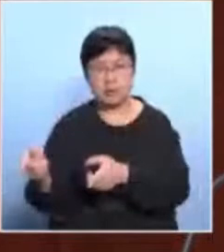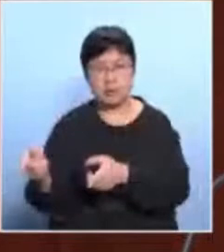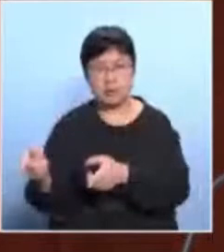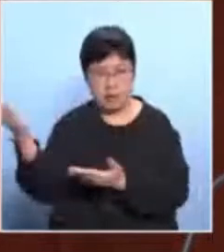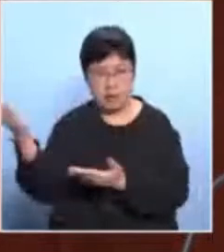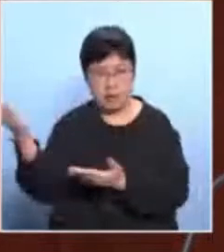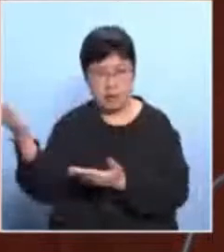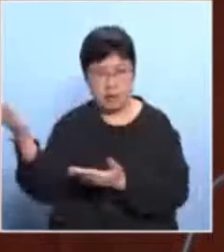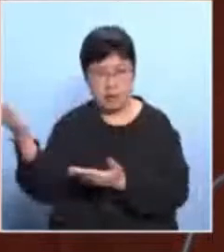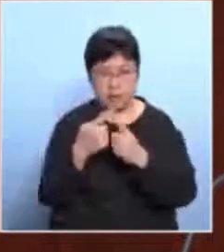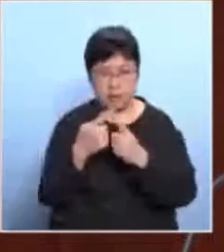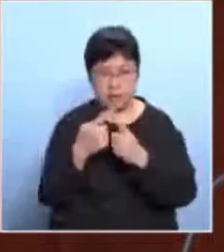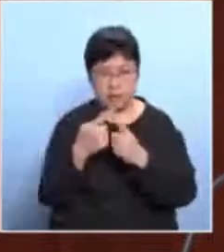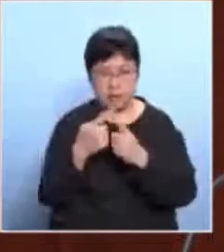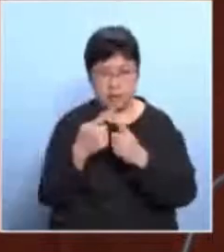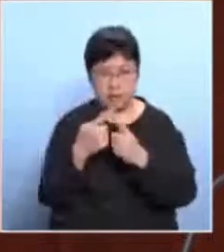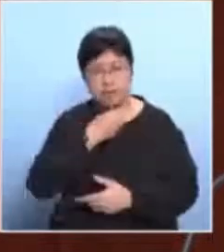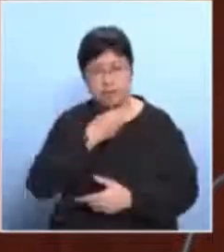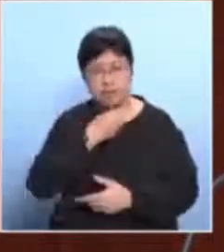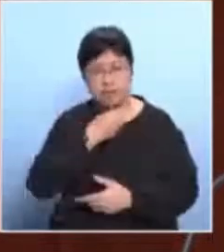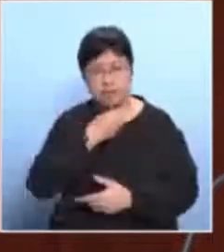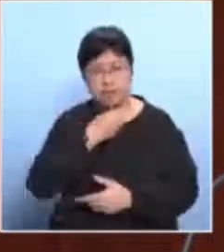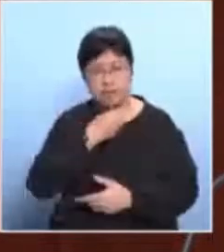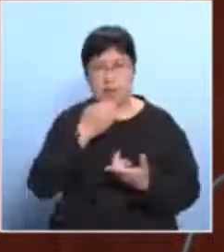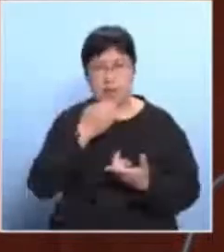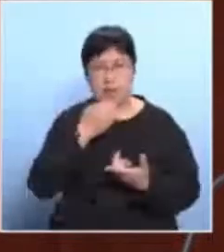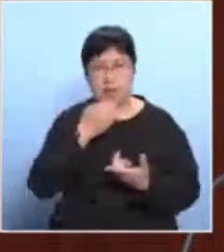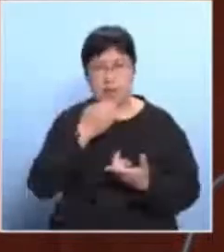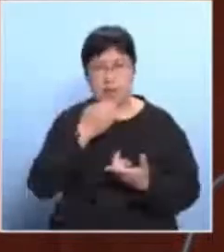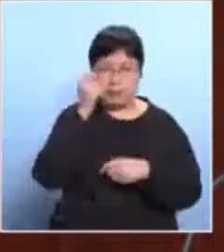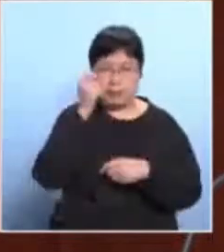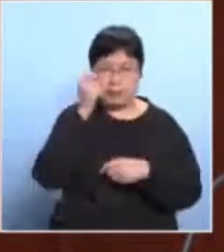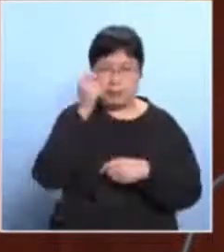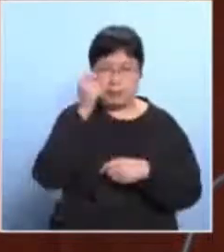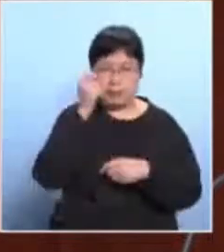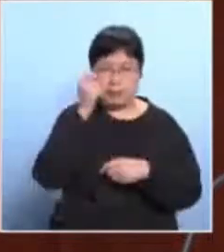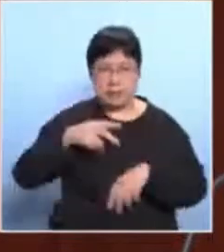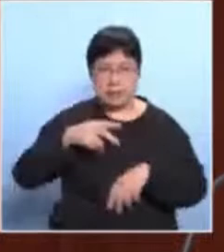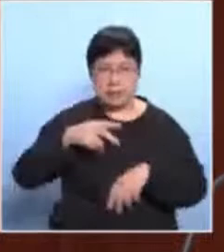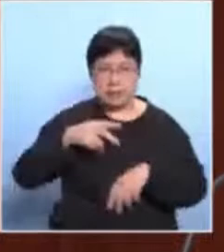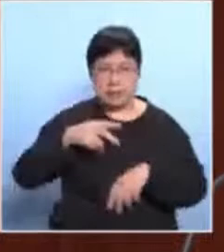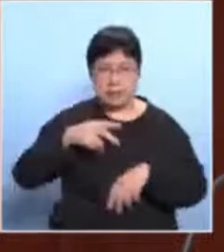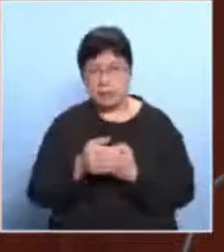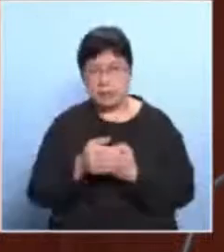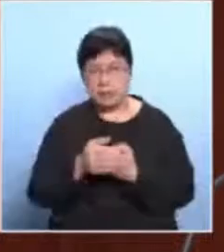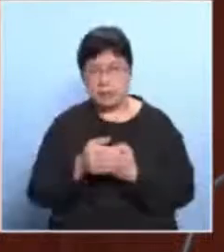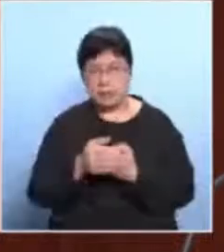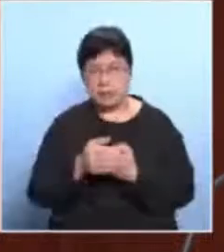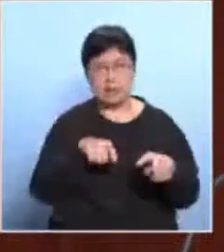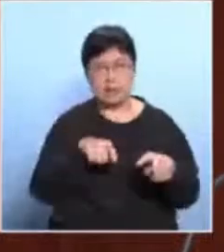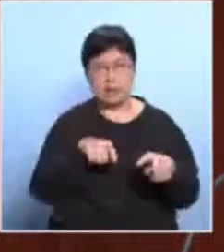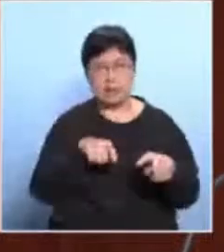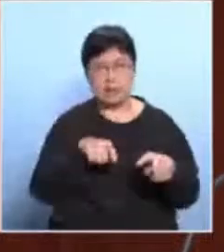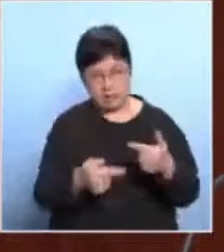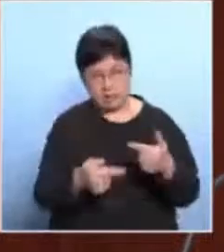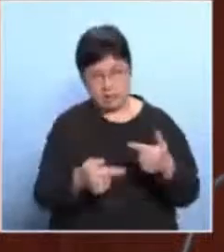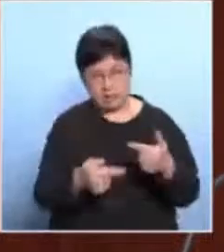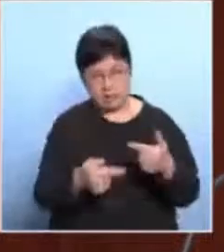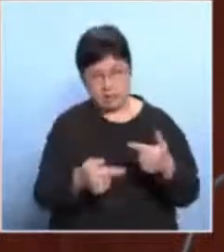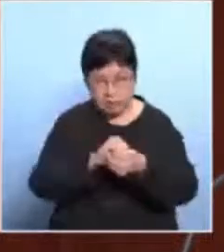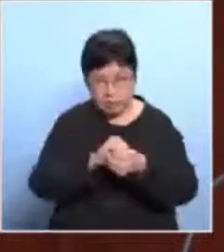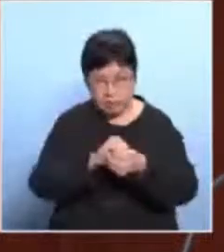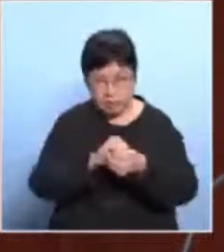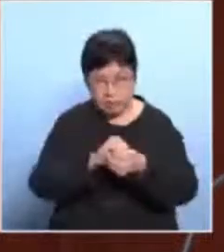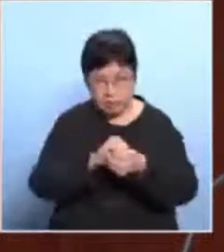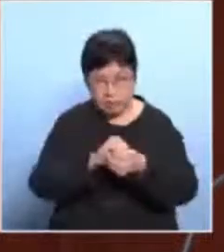and showcasing the unique charm of Hong Kong as a metropolis. We will continue our efforts to coordinate with the concerned sectors in